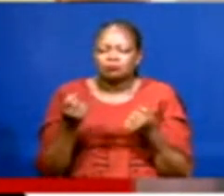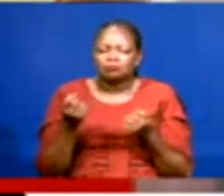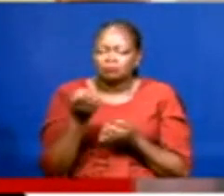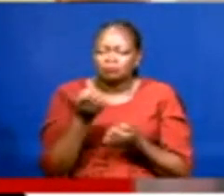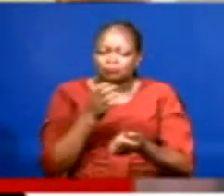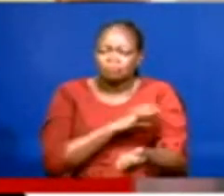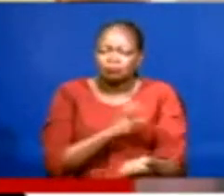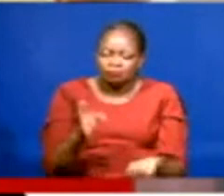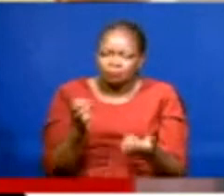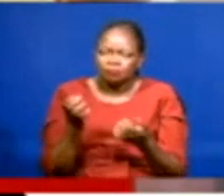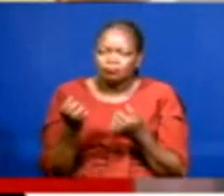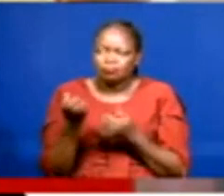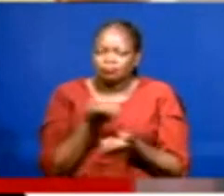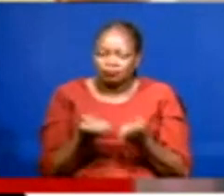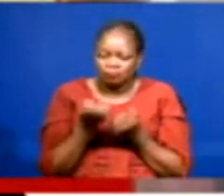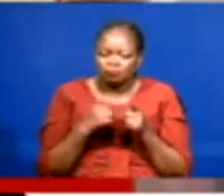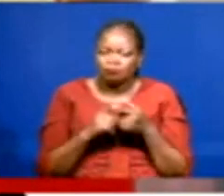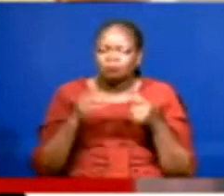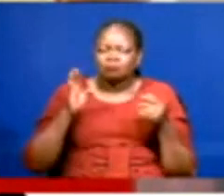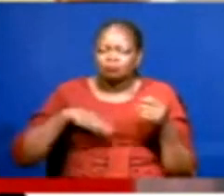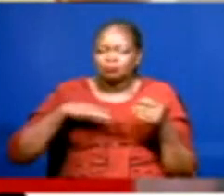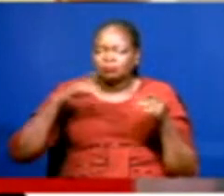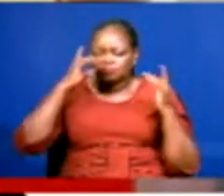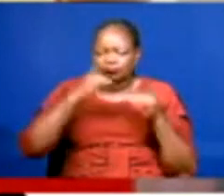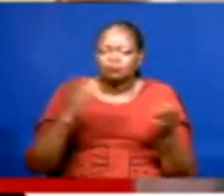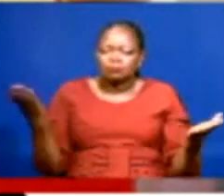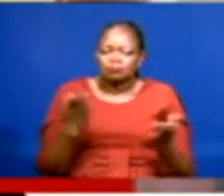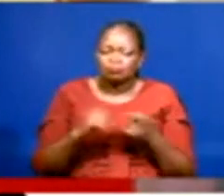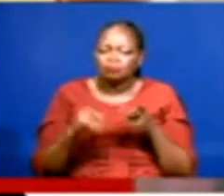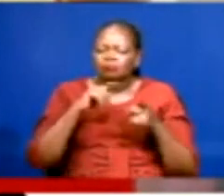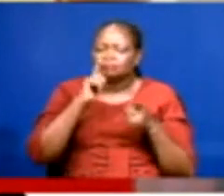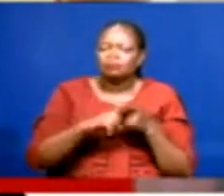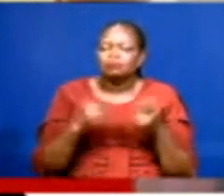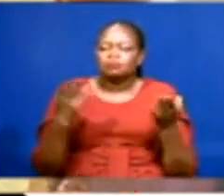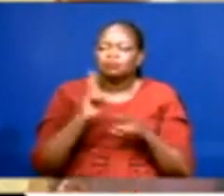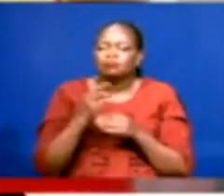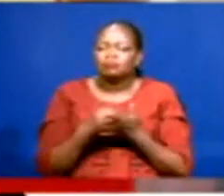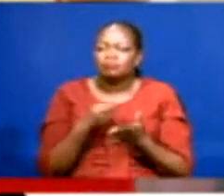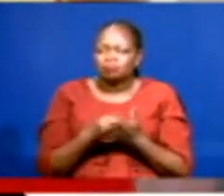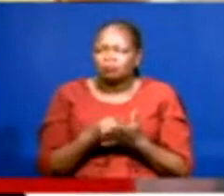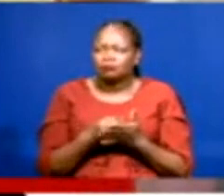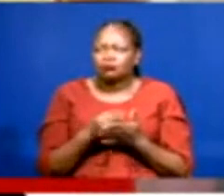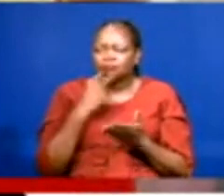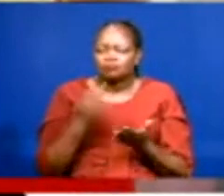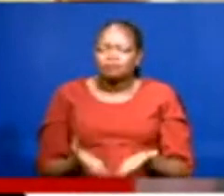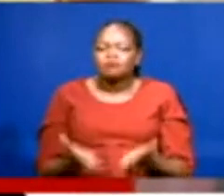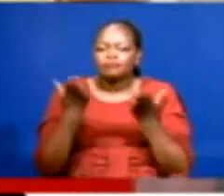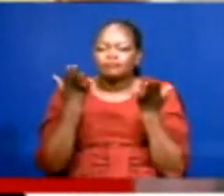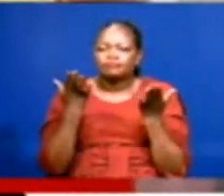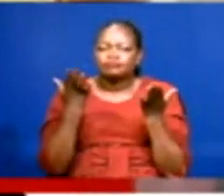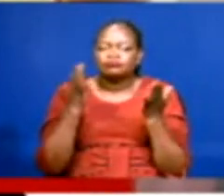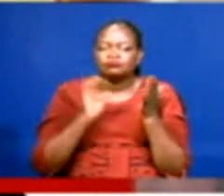are able to decide where, when, and how to spend their income see improvements in